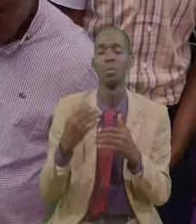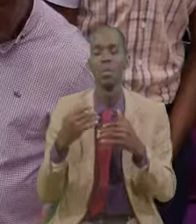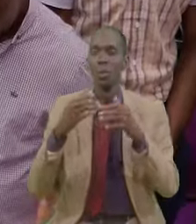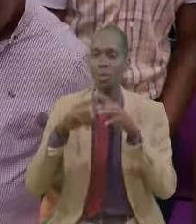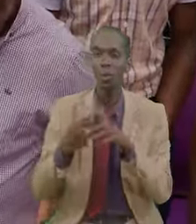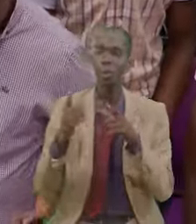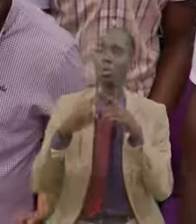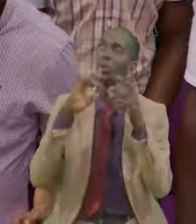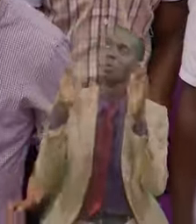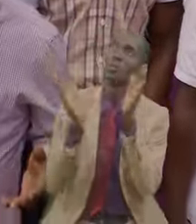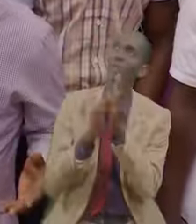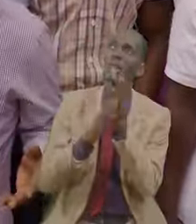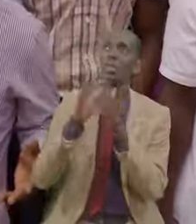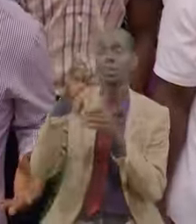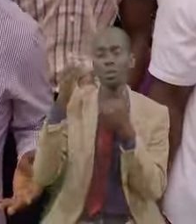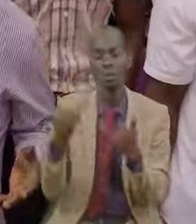Praise him.